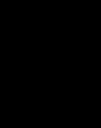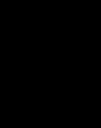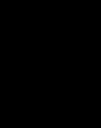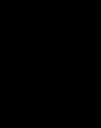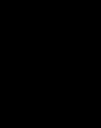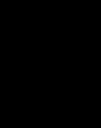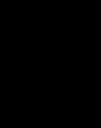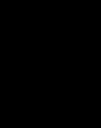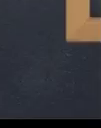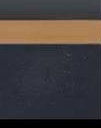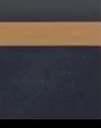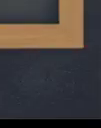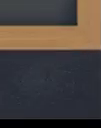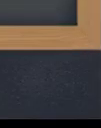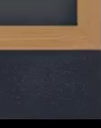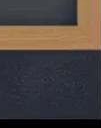international educator.